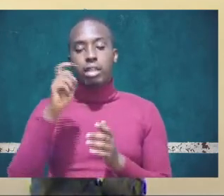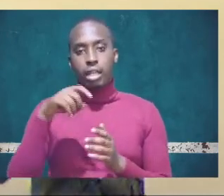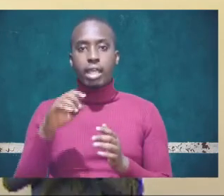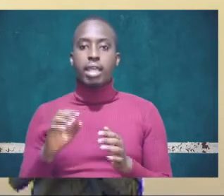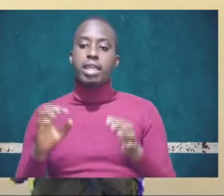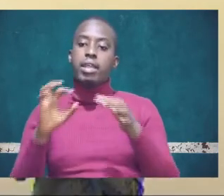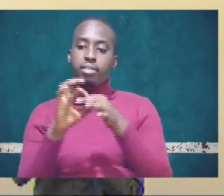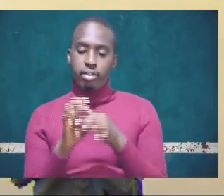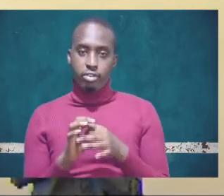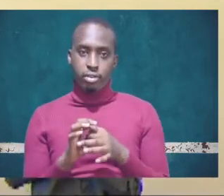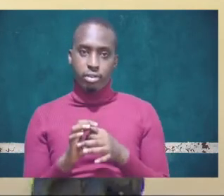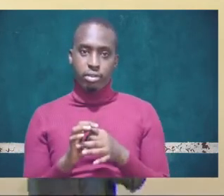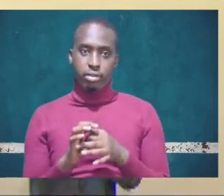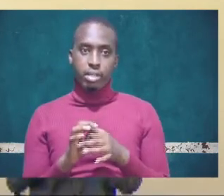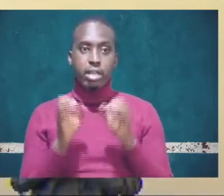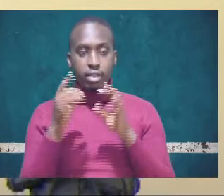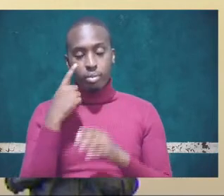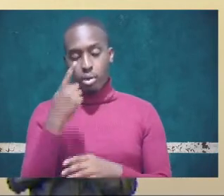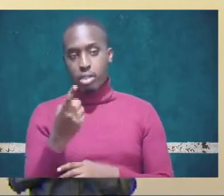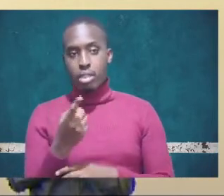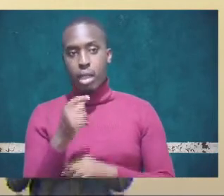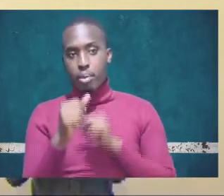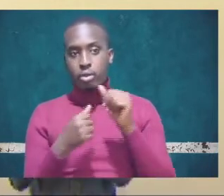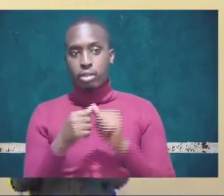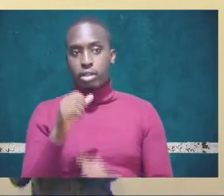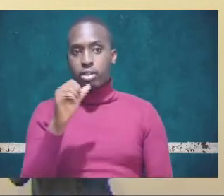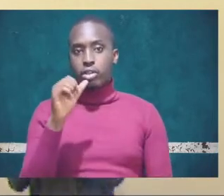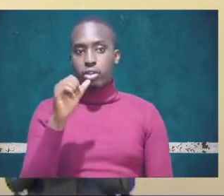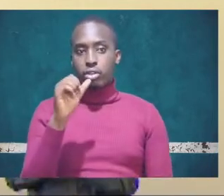intersection. When I look for the set of solution,